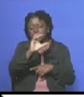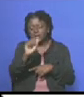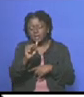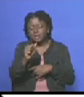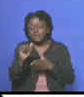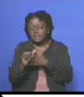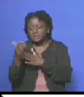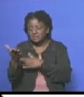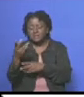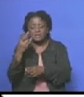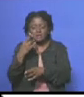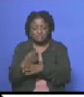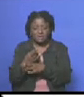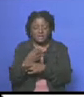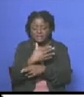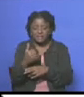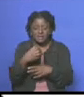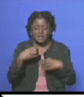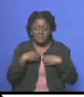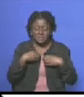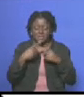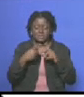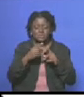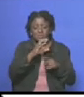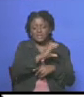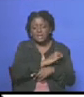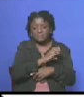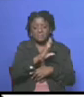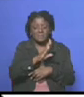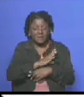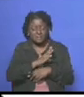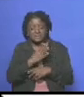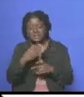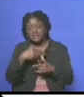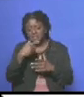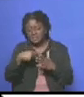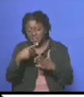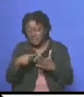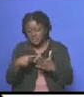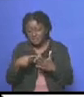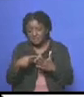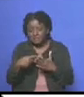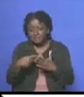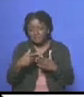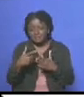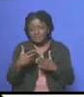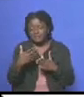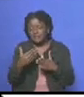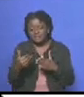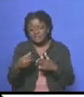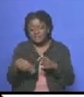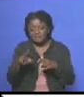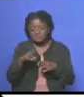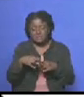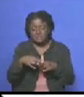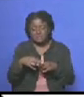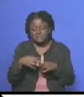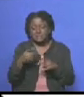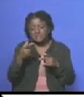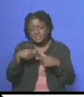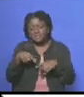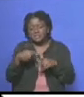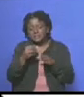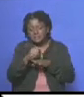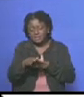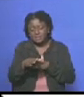their right. They complained to Cable Bahamas, and then in some instances escalated their complaints to Urca.